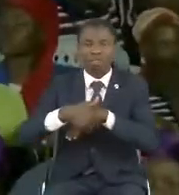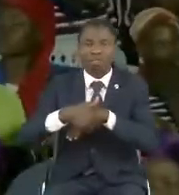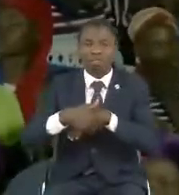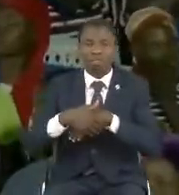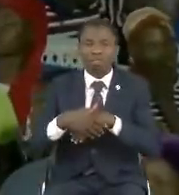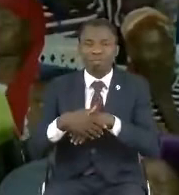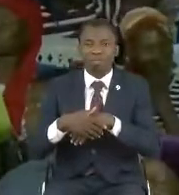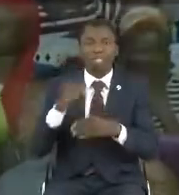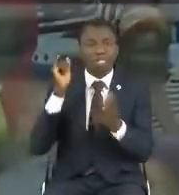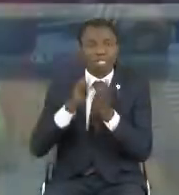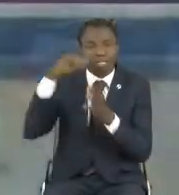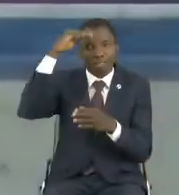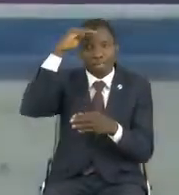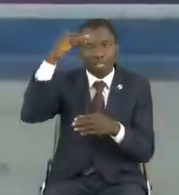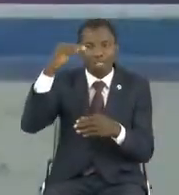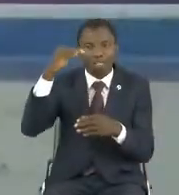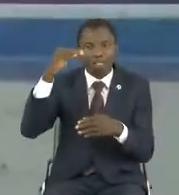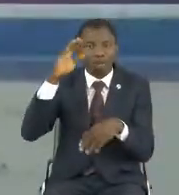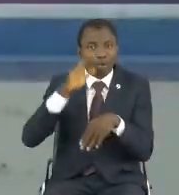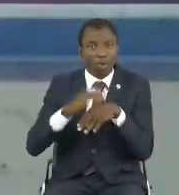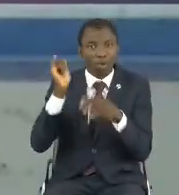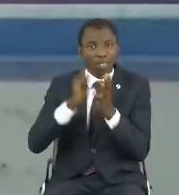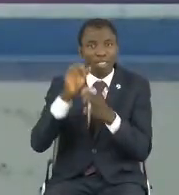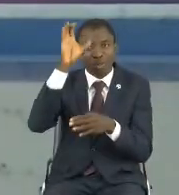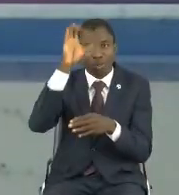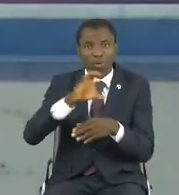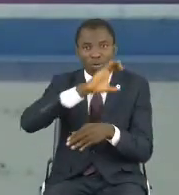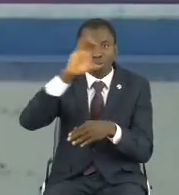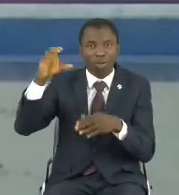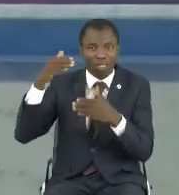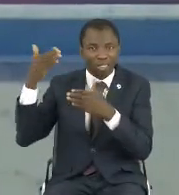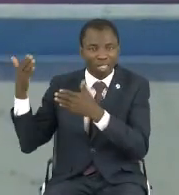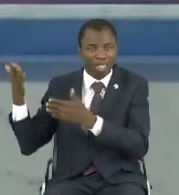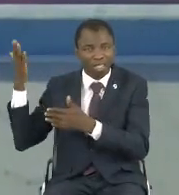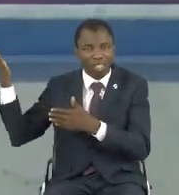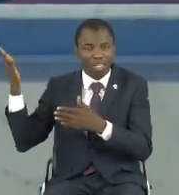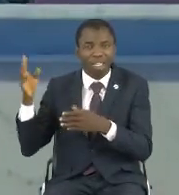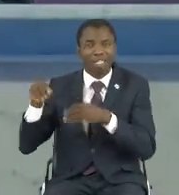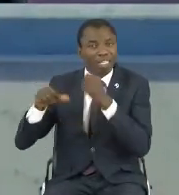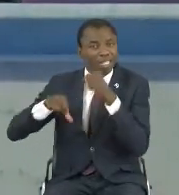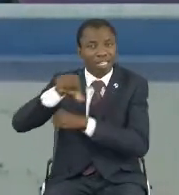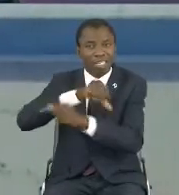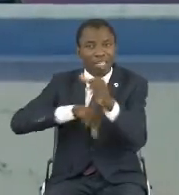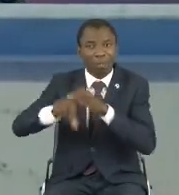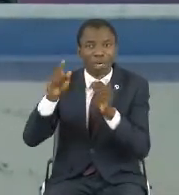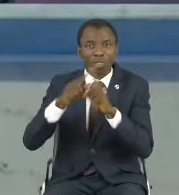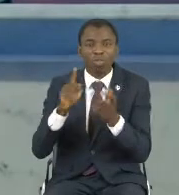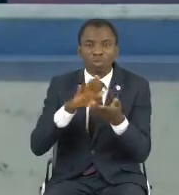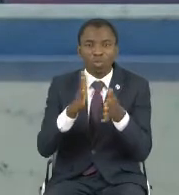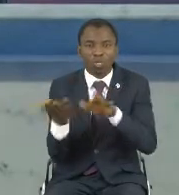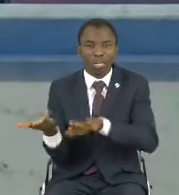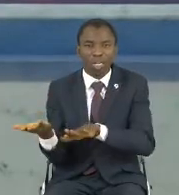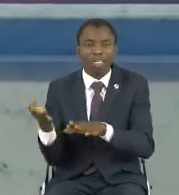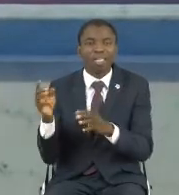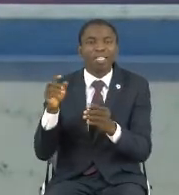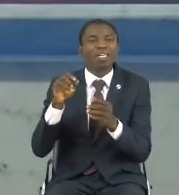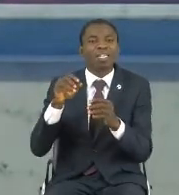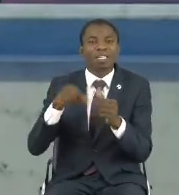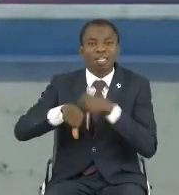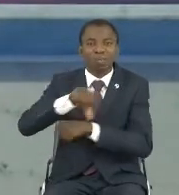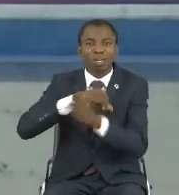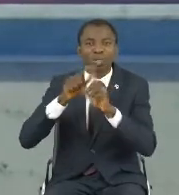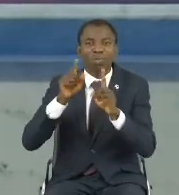That man on the cross there, about to die, about to go to a lost